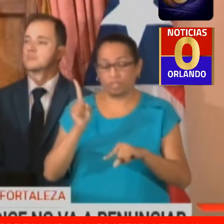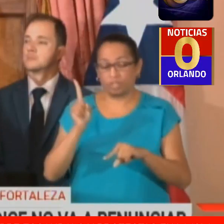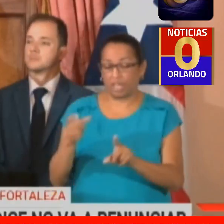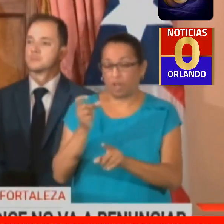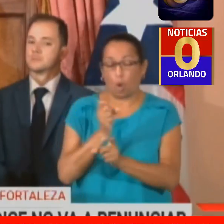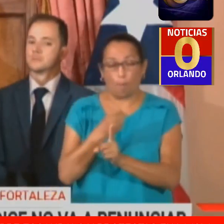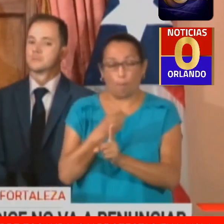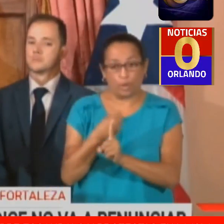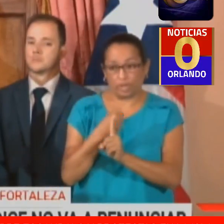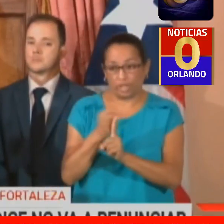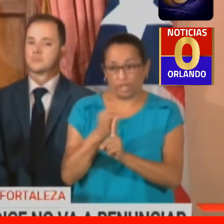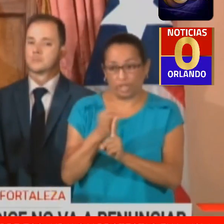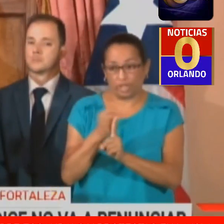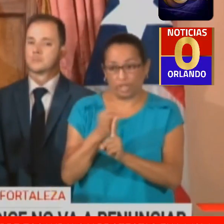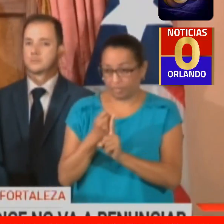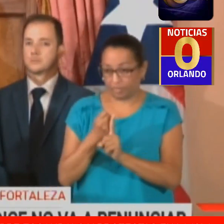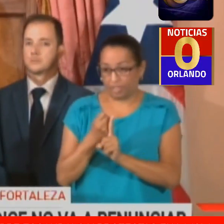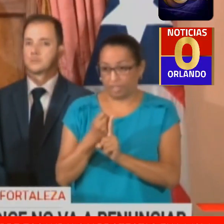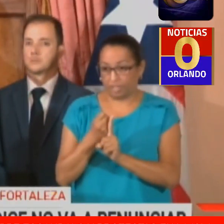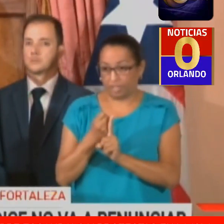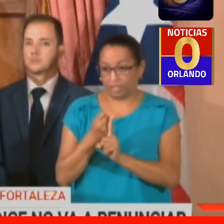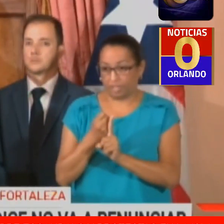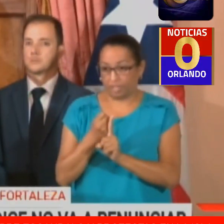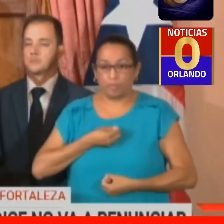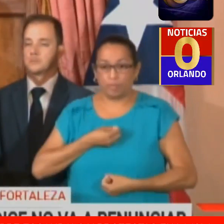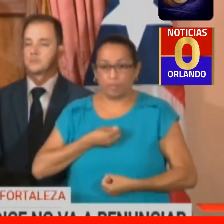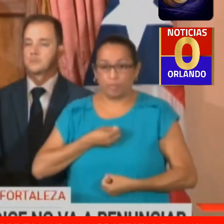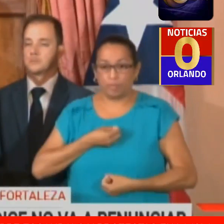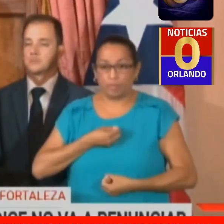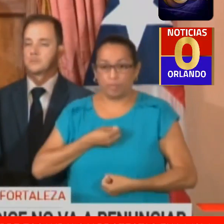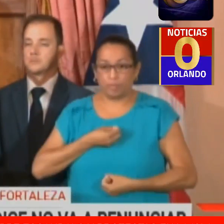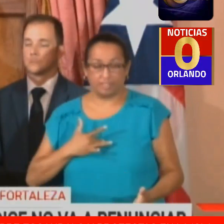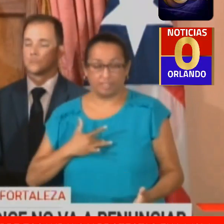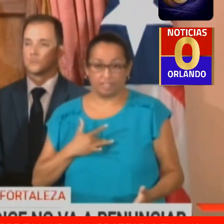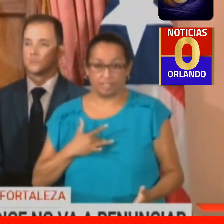So they all have the right to express how they feel,